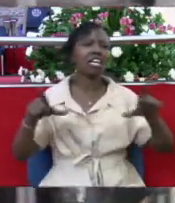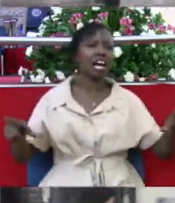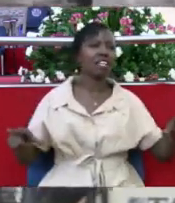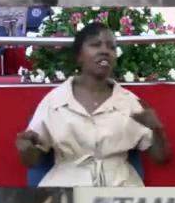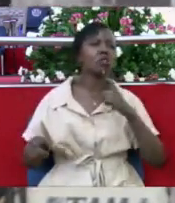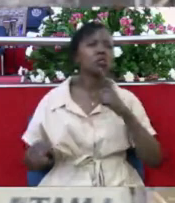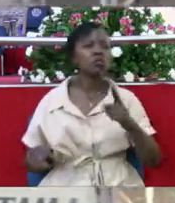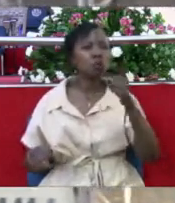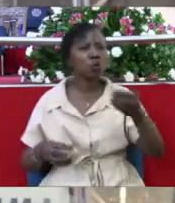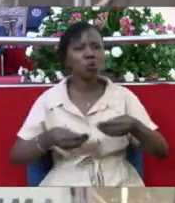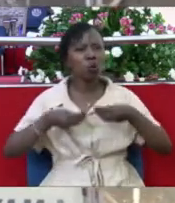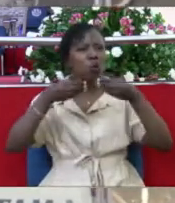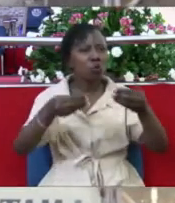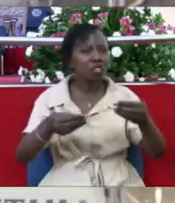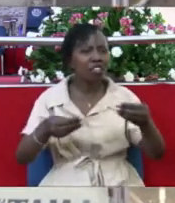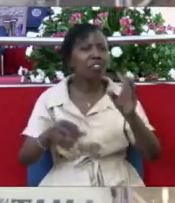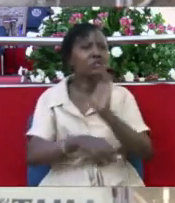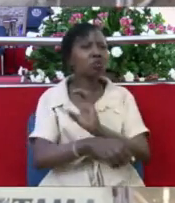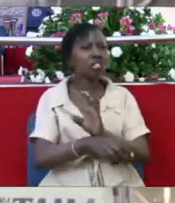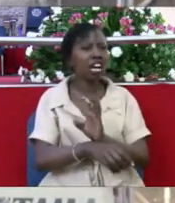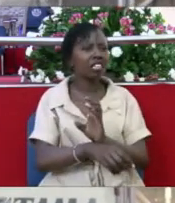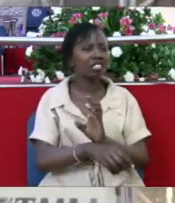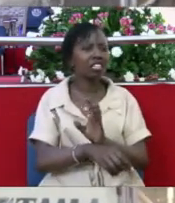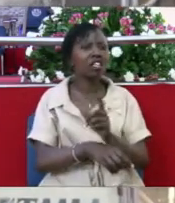the church is not you doing God a favor.